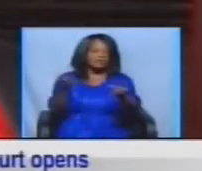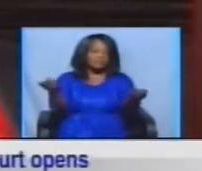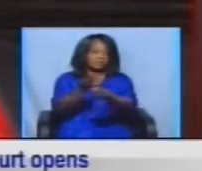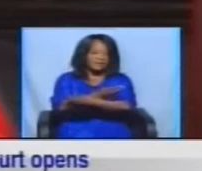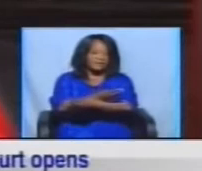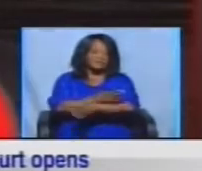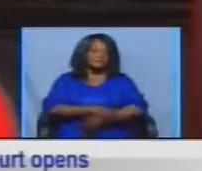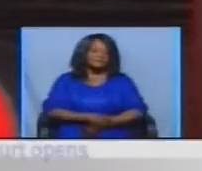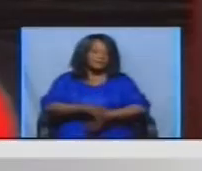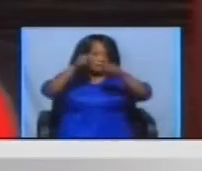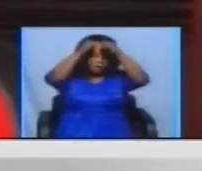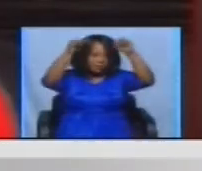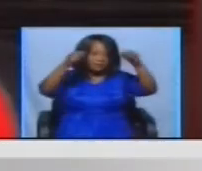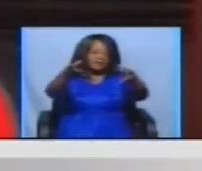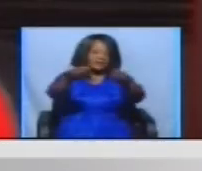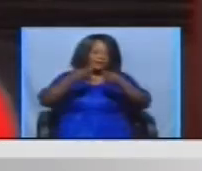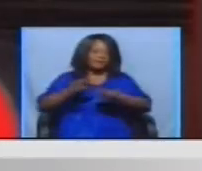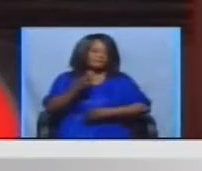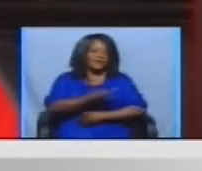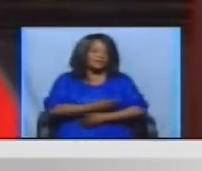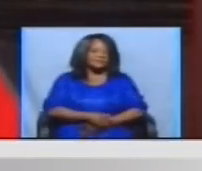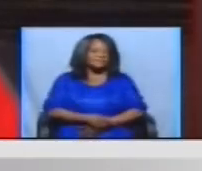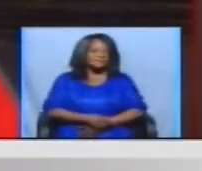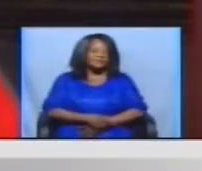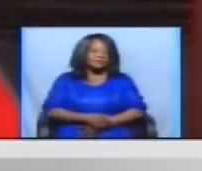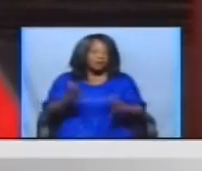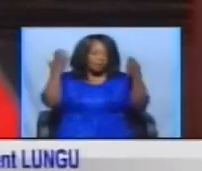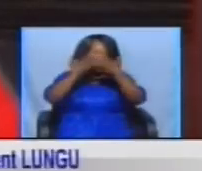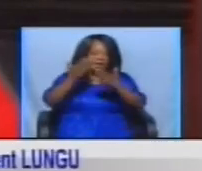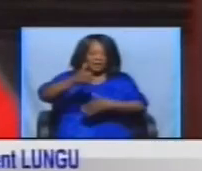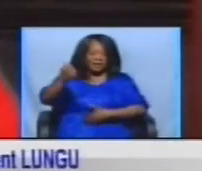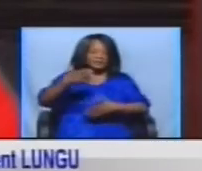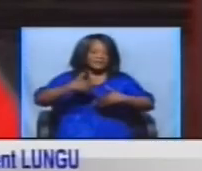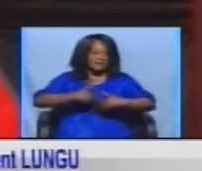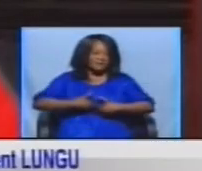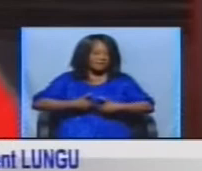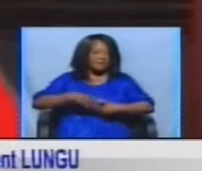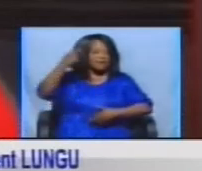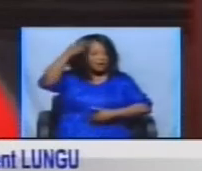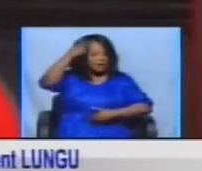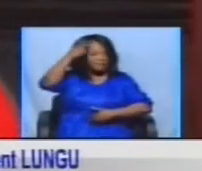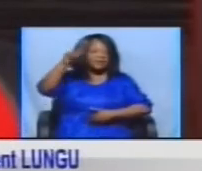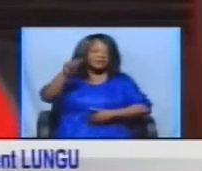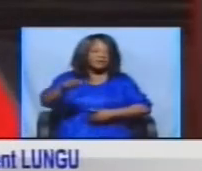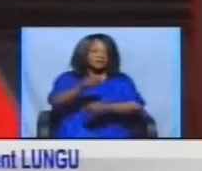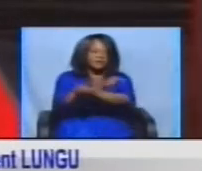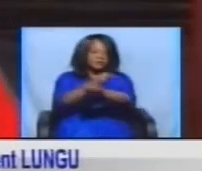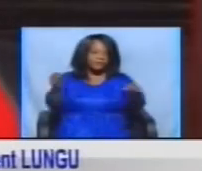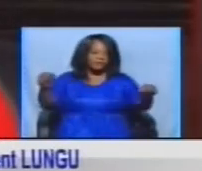president. He also had other concerns which he wants government to address.